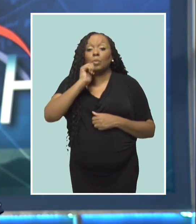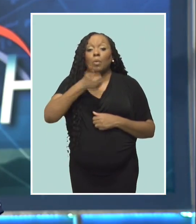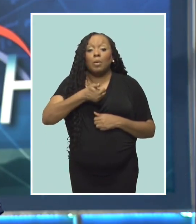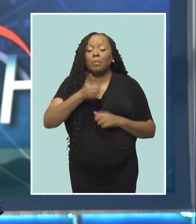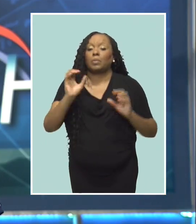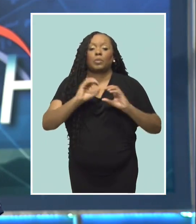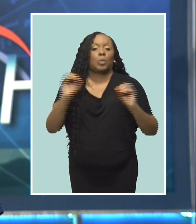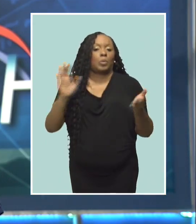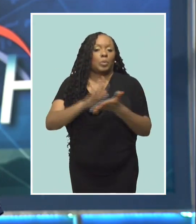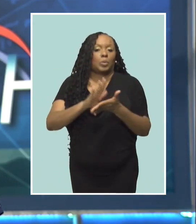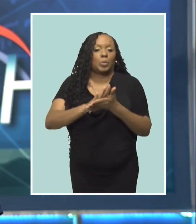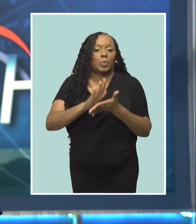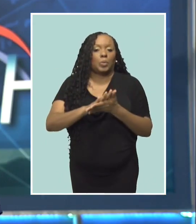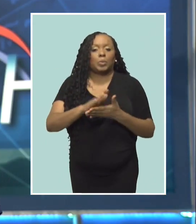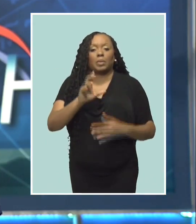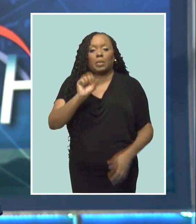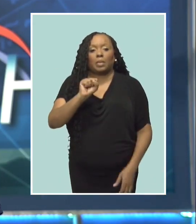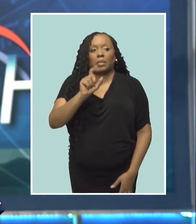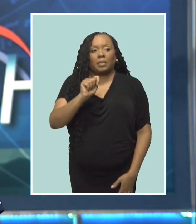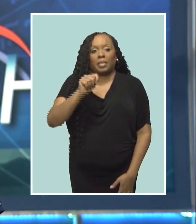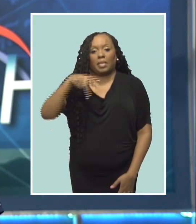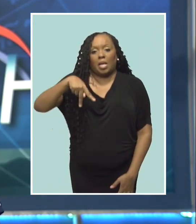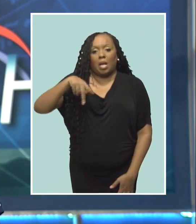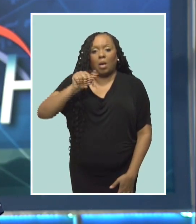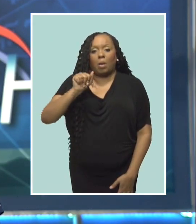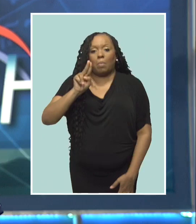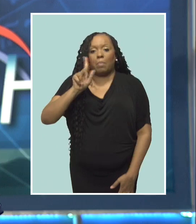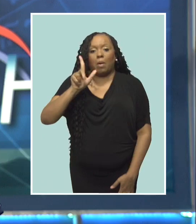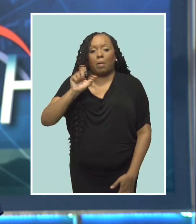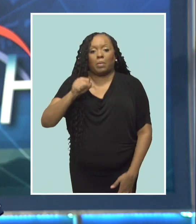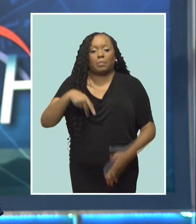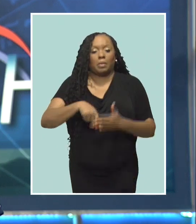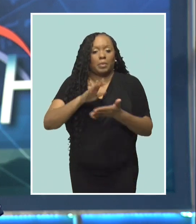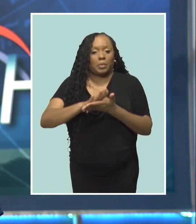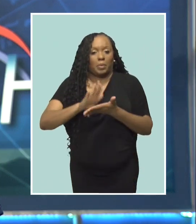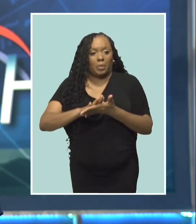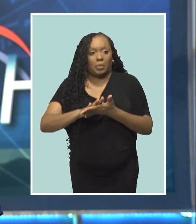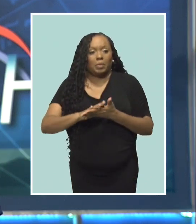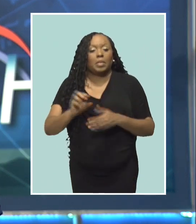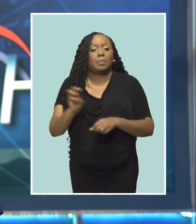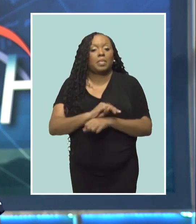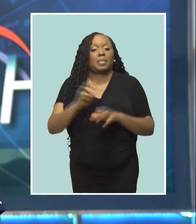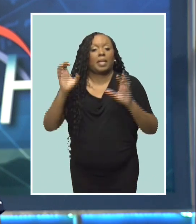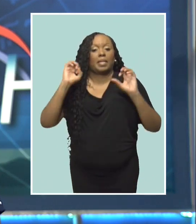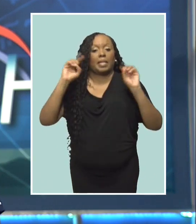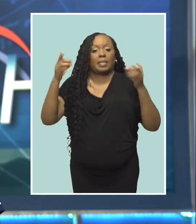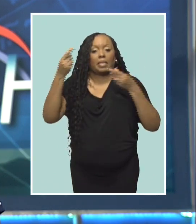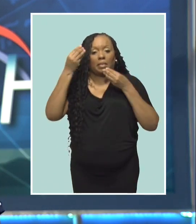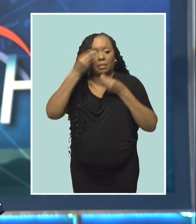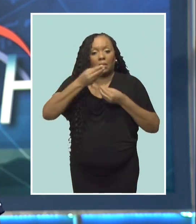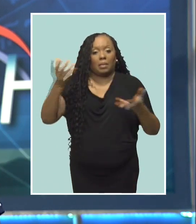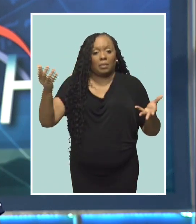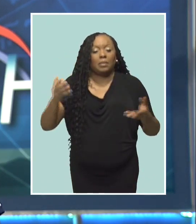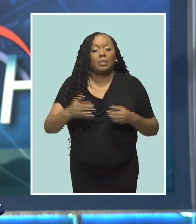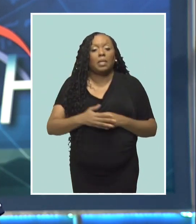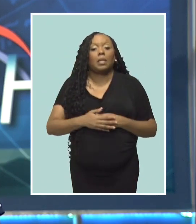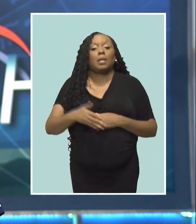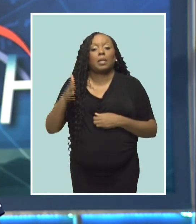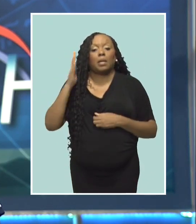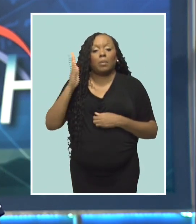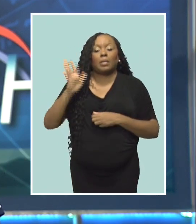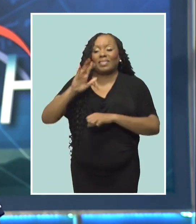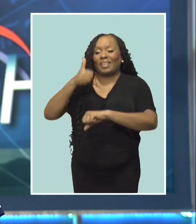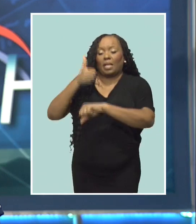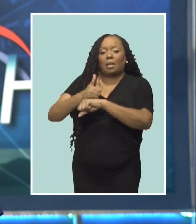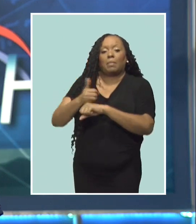no school at St. Paul's Primary tomorrow. That's according to a release from the Ministry of Education. The day will be used to complete the setup